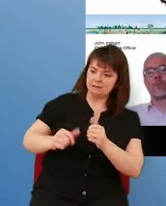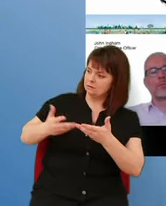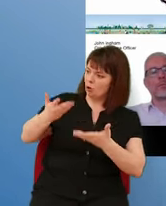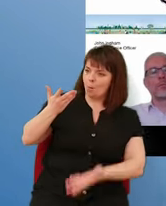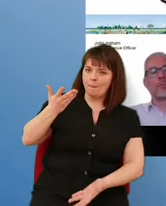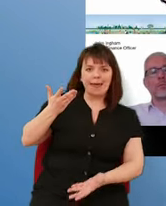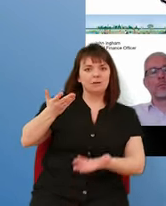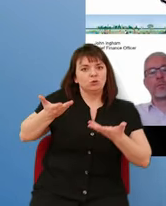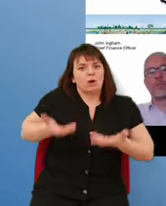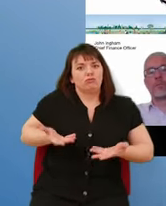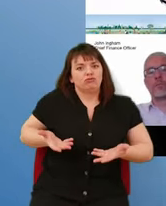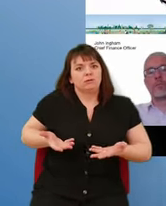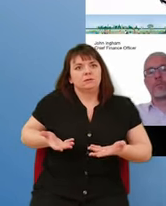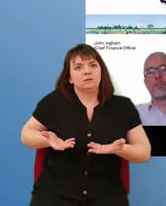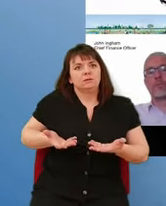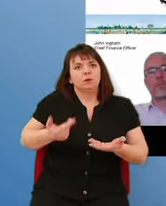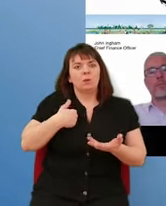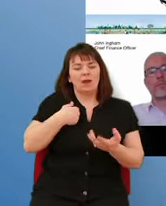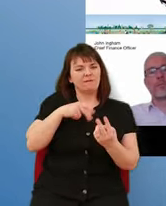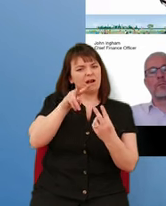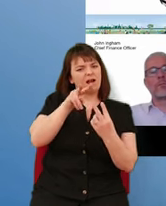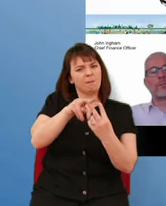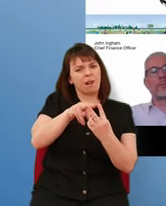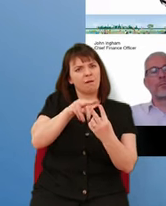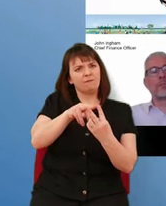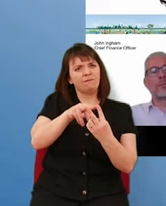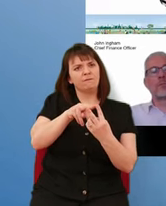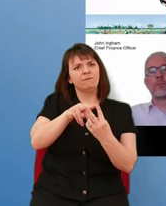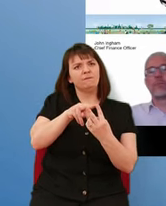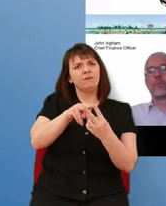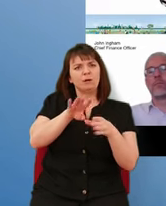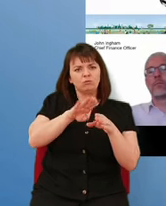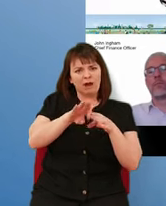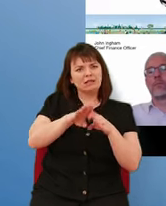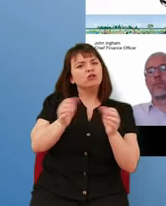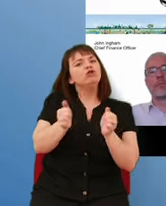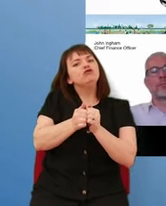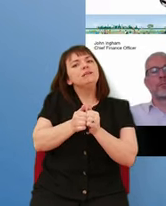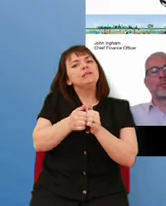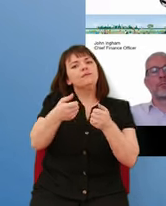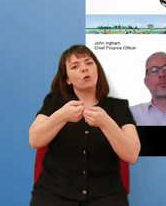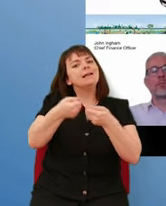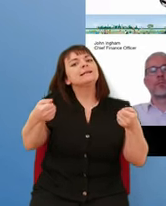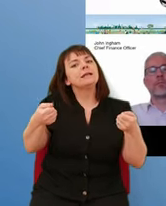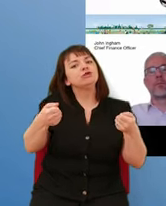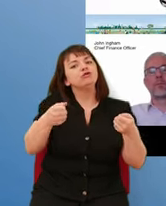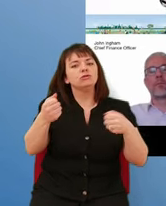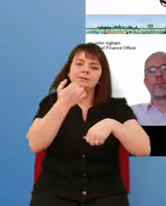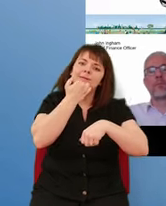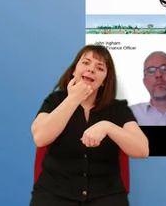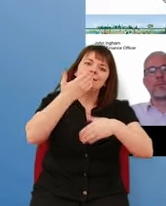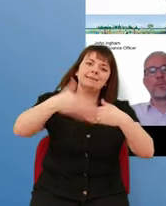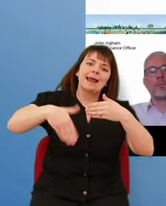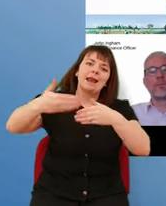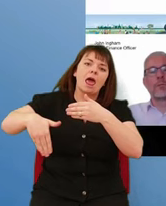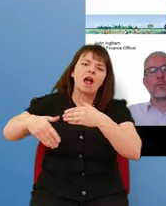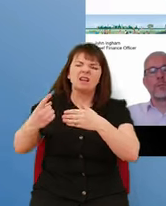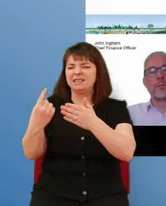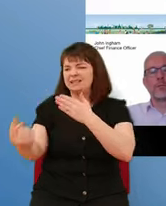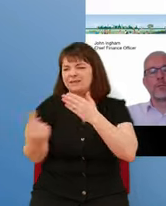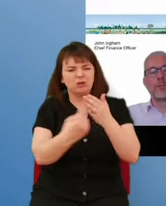for individual reasons which were outside of the norm, which weren't to be expected. We have